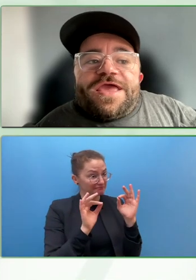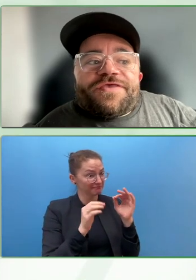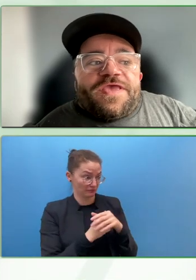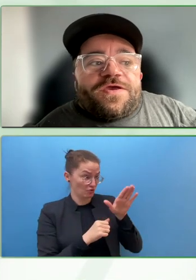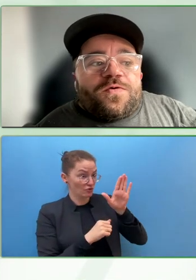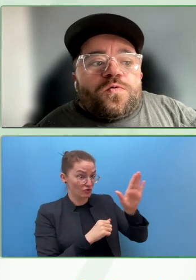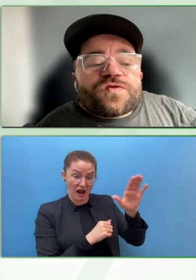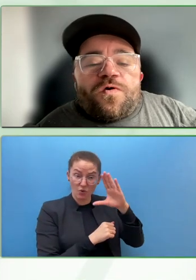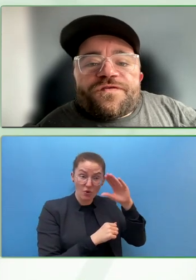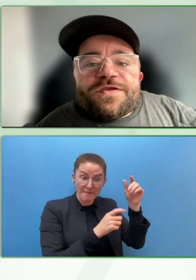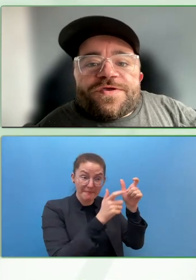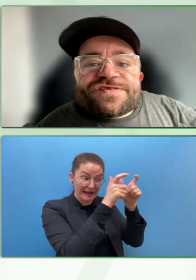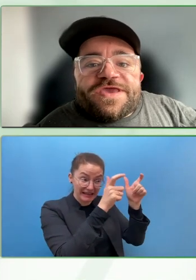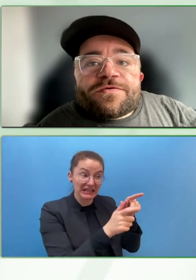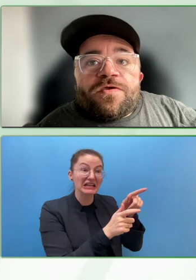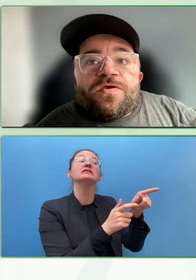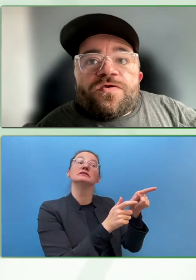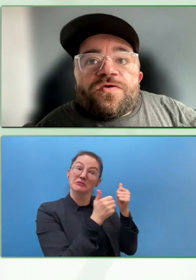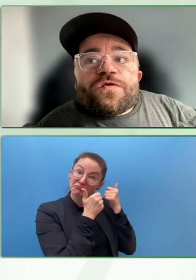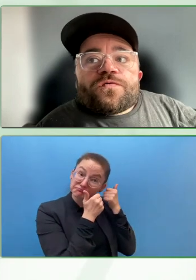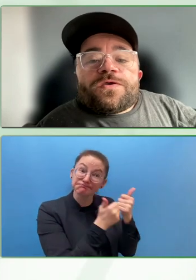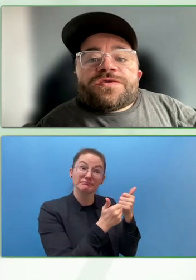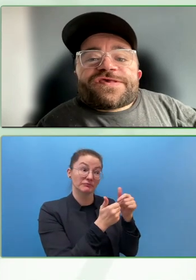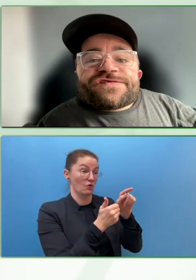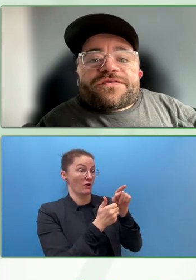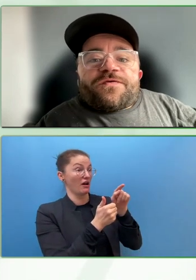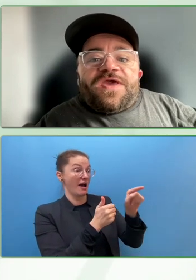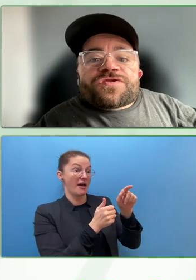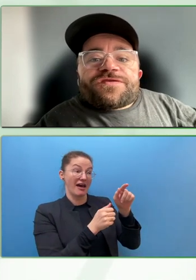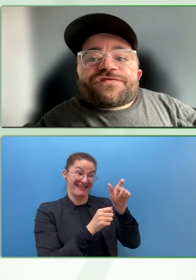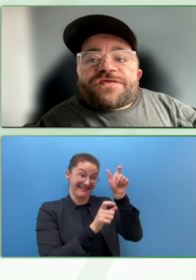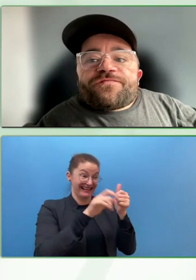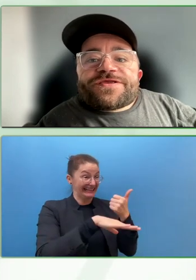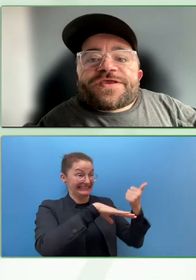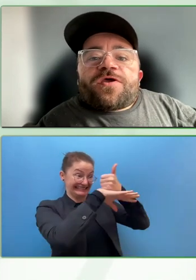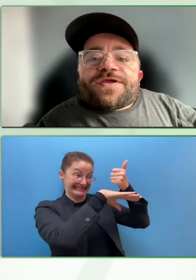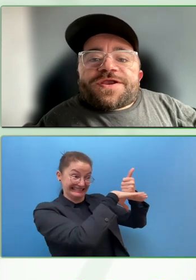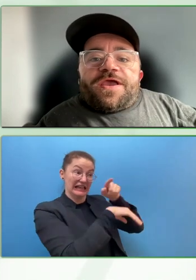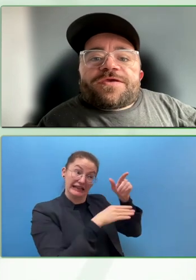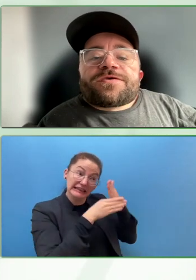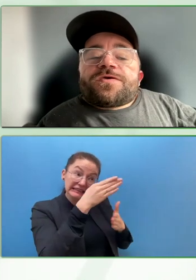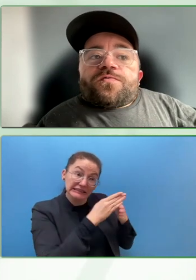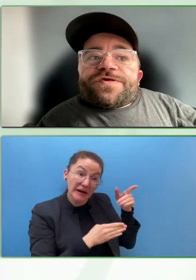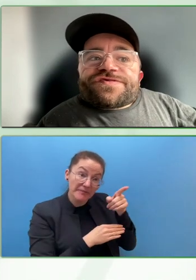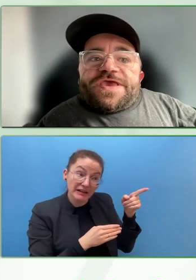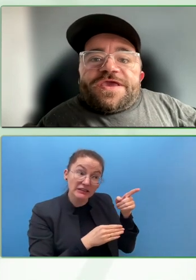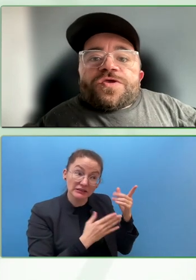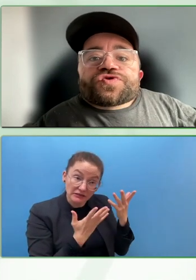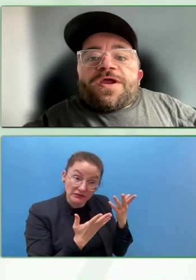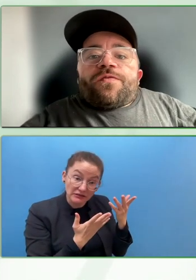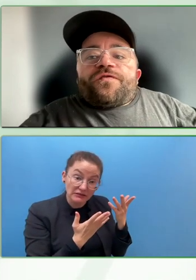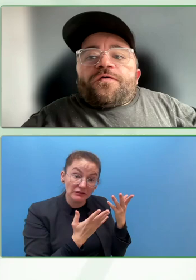Exactly. I think all too often we see two distinct depictions of disability in our media. We